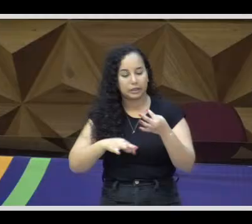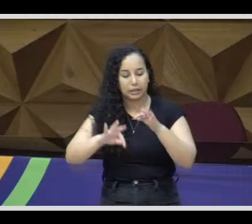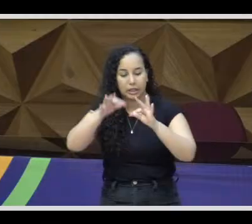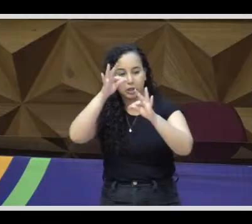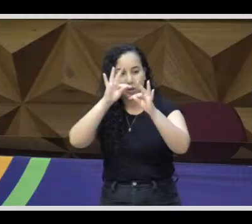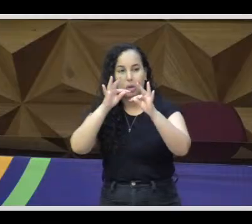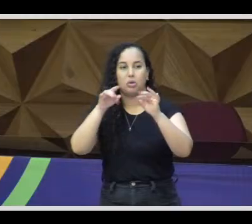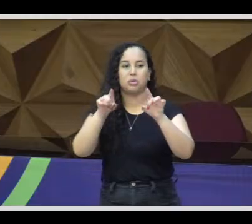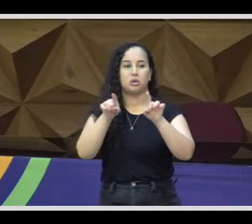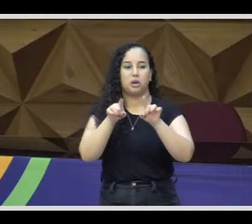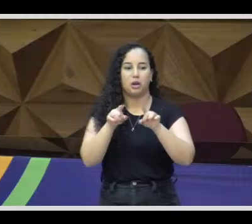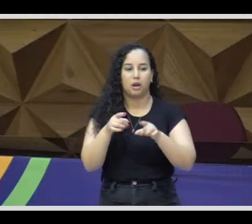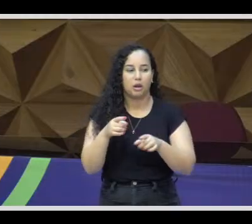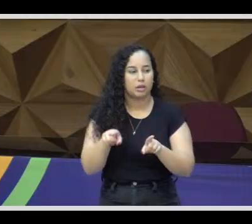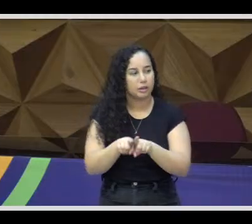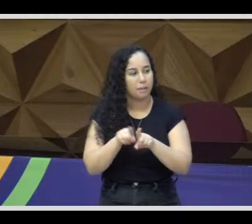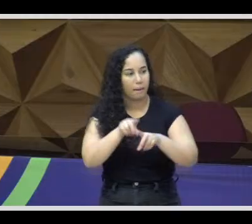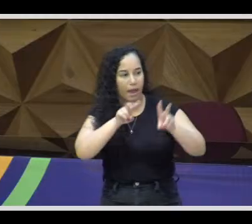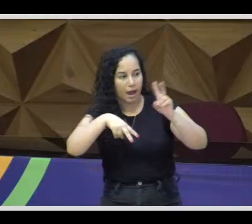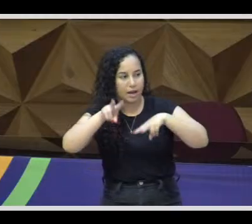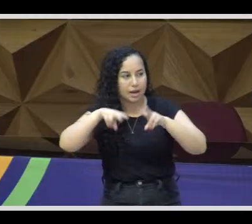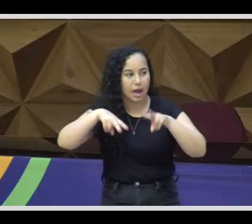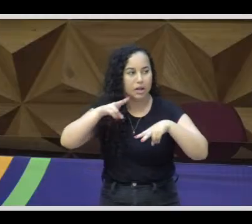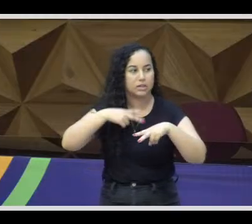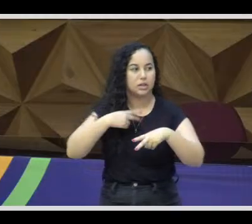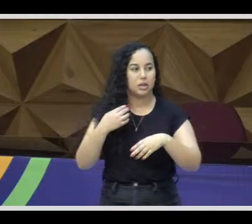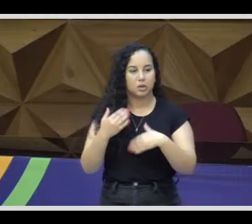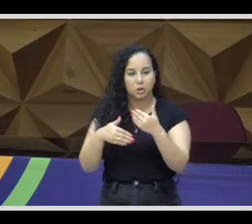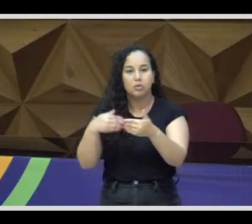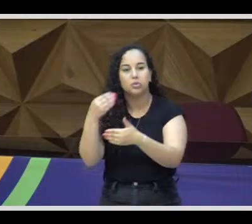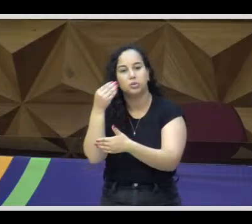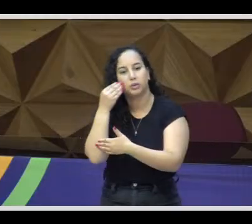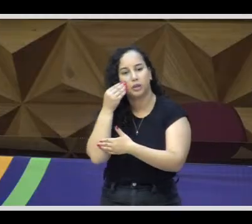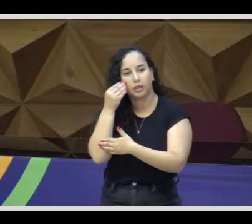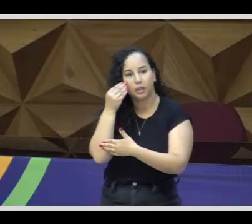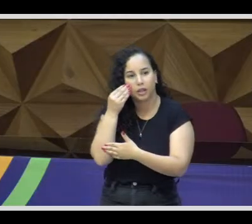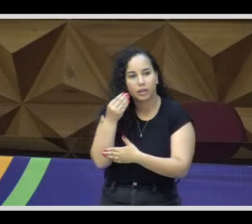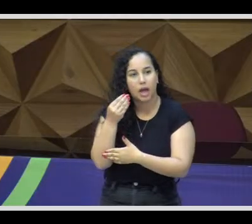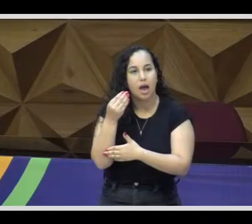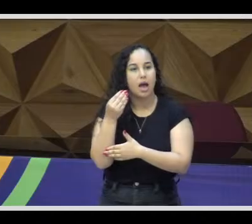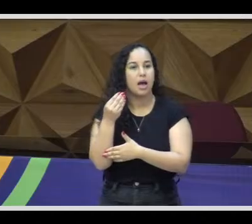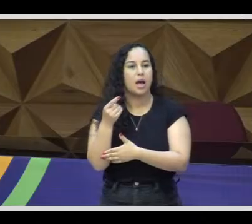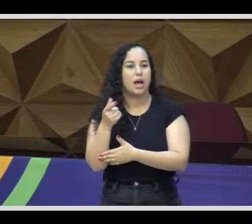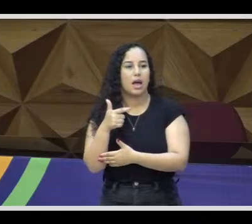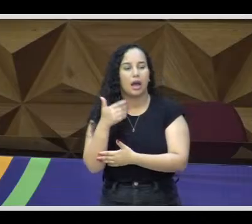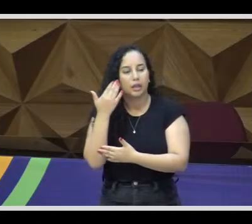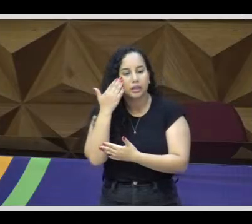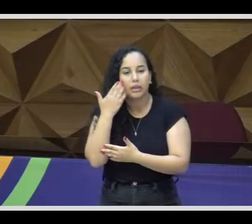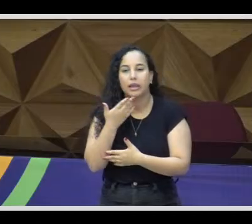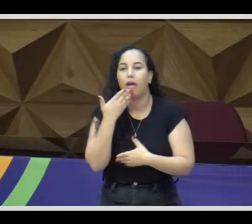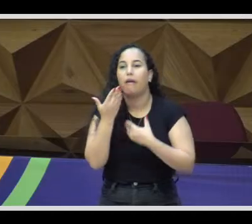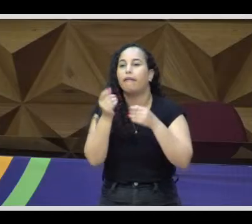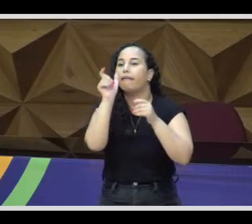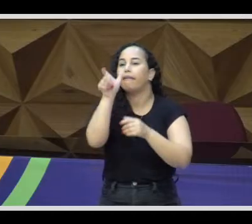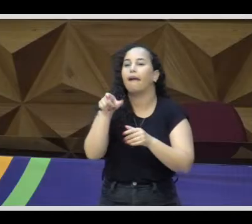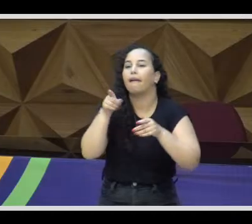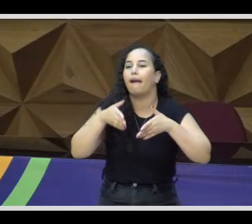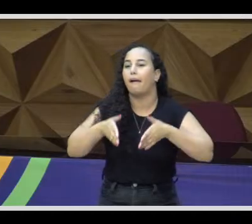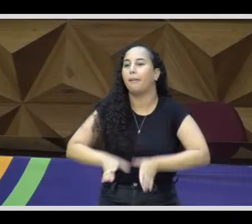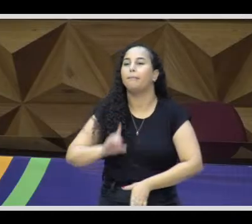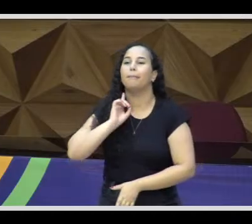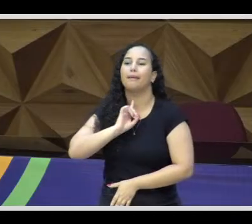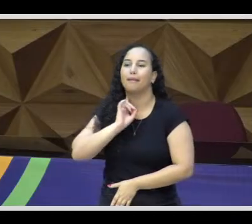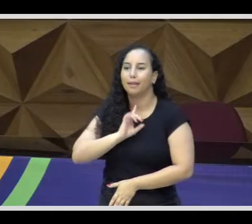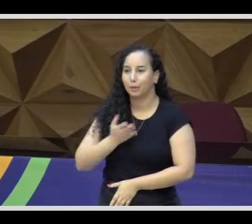technology, and cluster analysis, machine learning, to try to disentangle who the Mineiros are. The